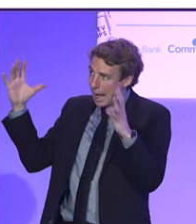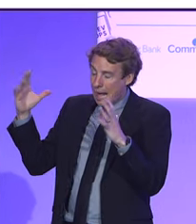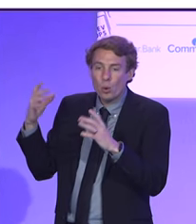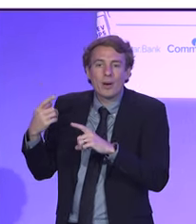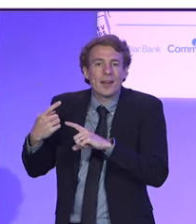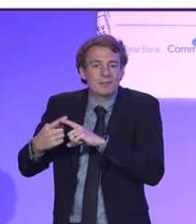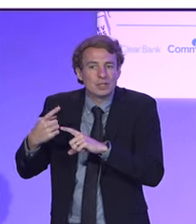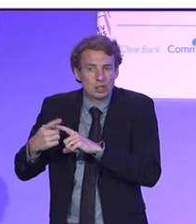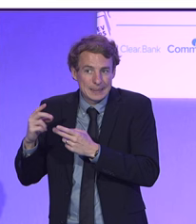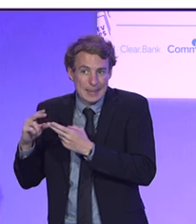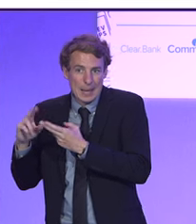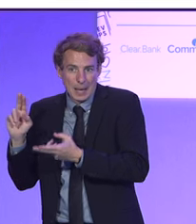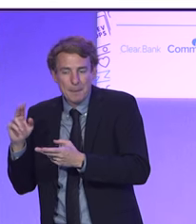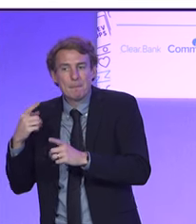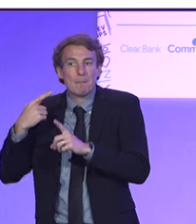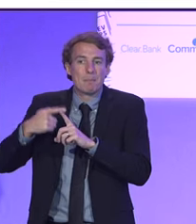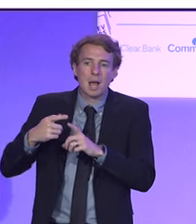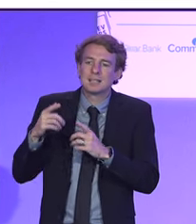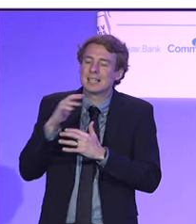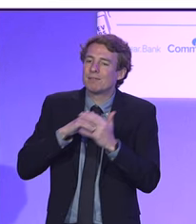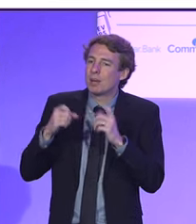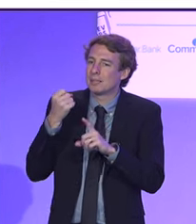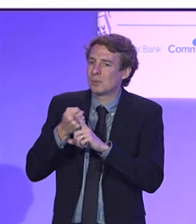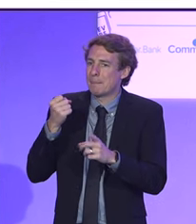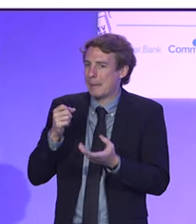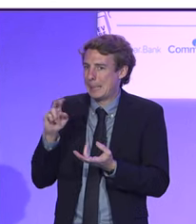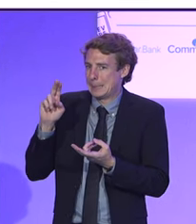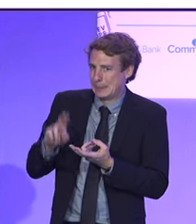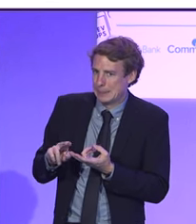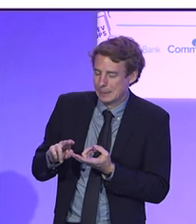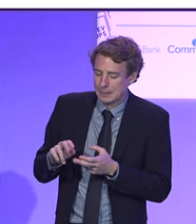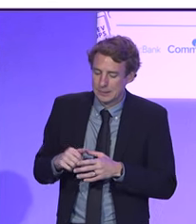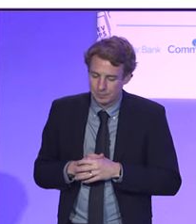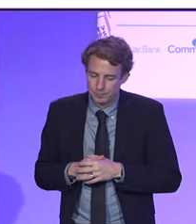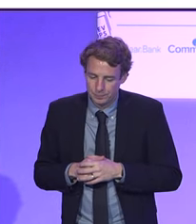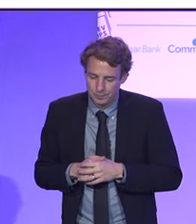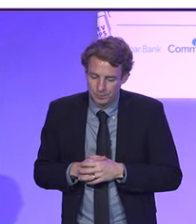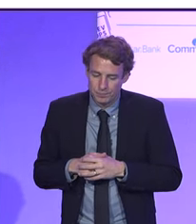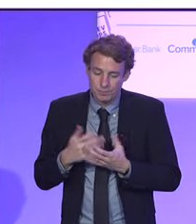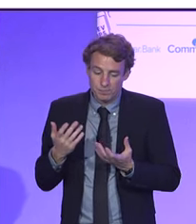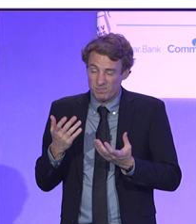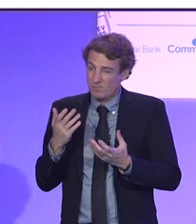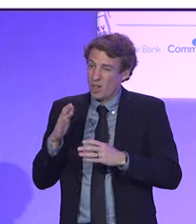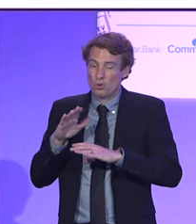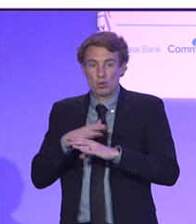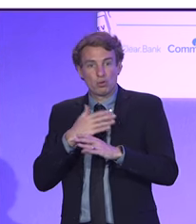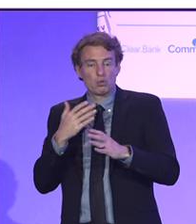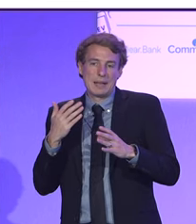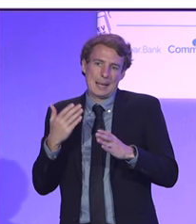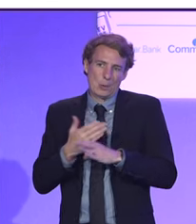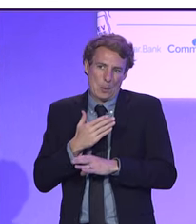time minimizing its environmental impact. And what it does is really providing